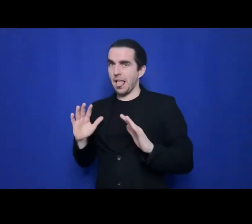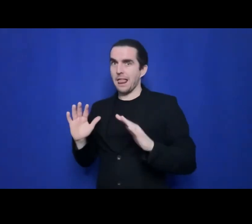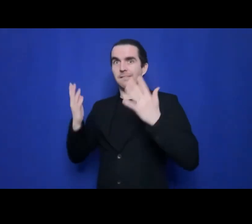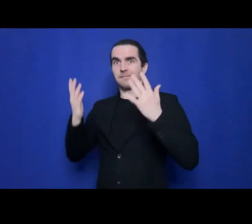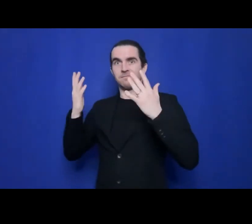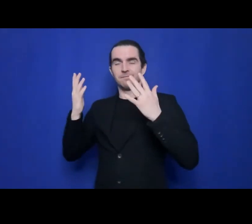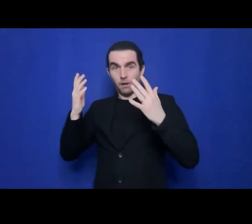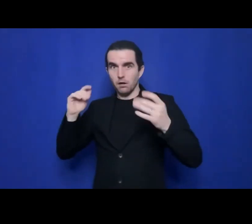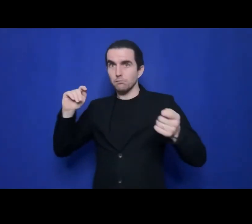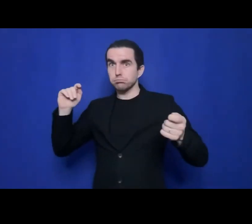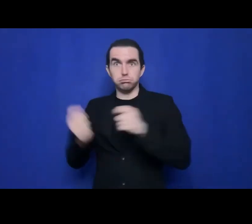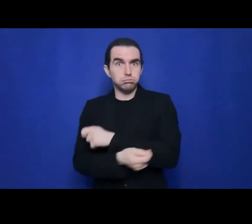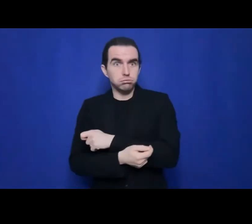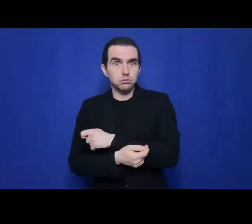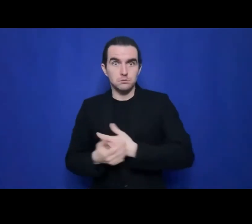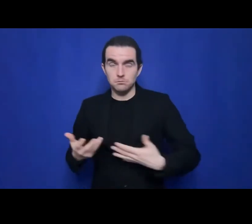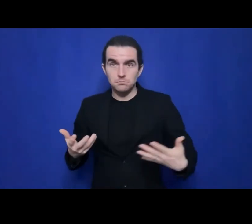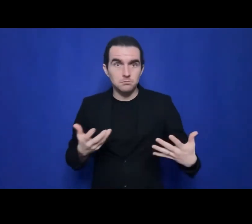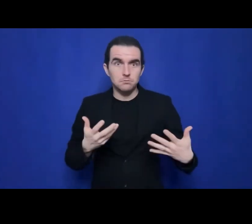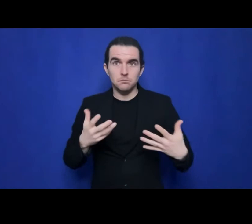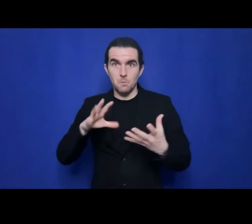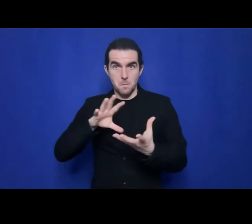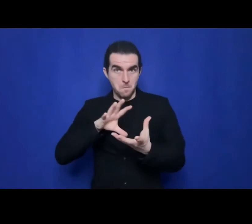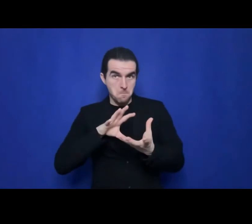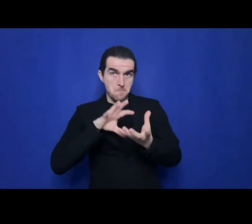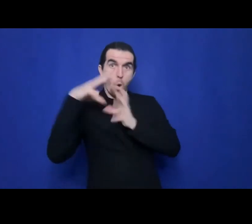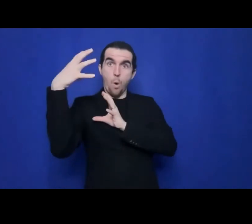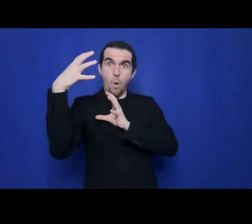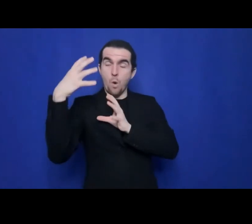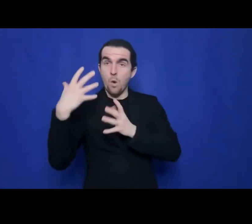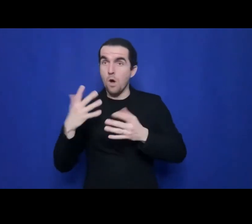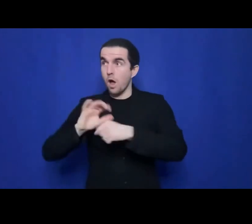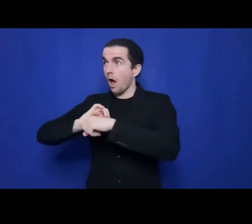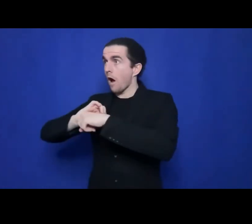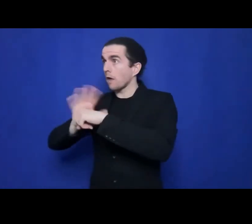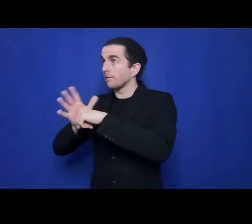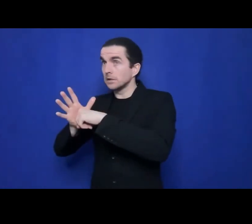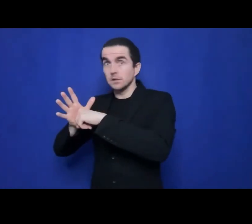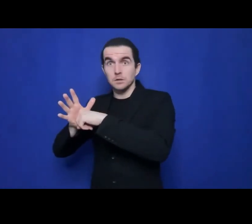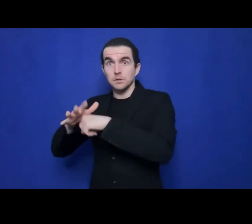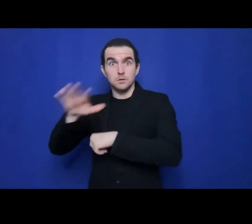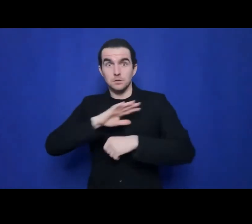degrees, because the different forms of entertaining, like